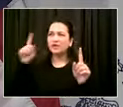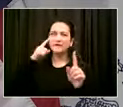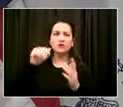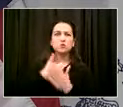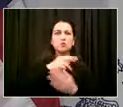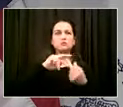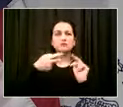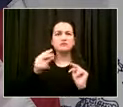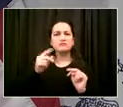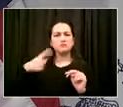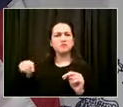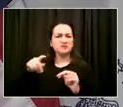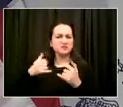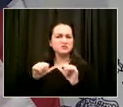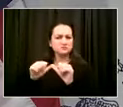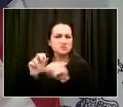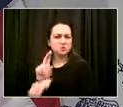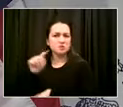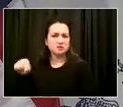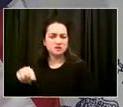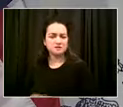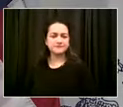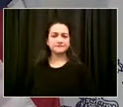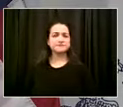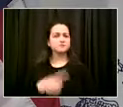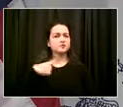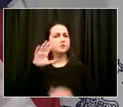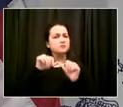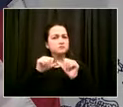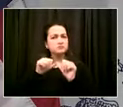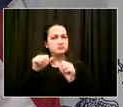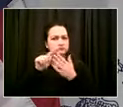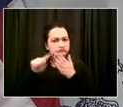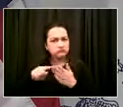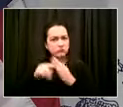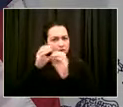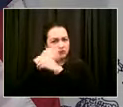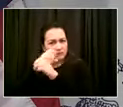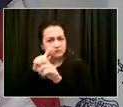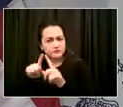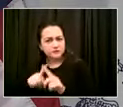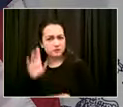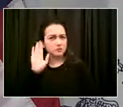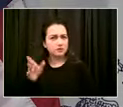vaccinated. Dr. Varma, you want to give an update on what we're seeing in terms of the incidents in New York City?